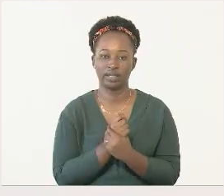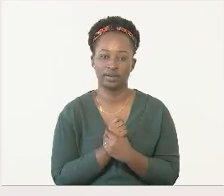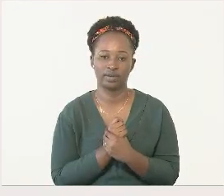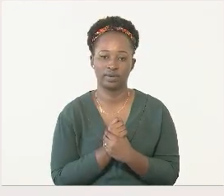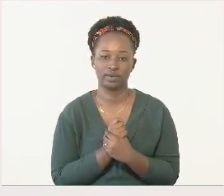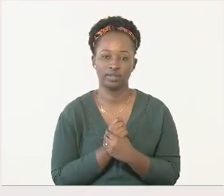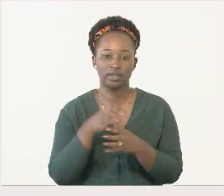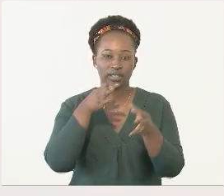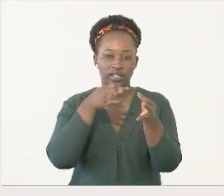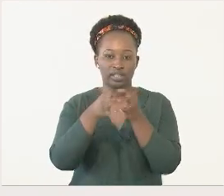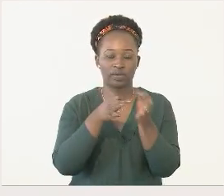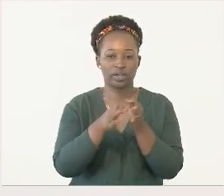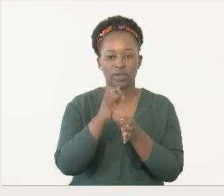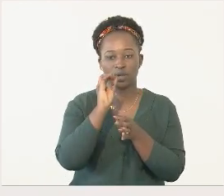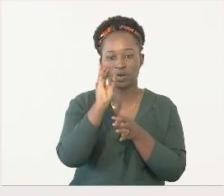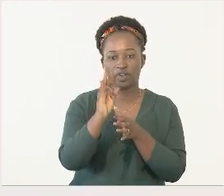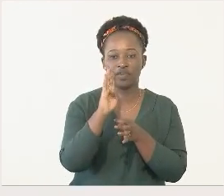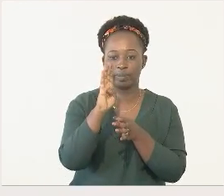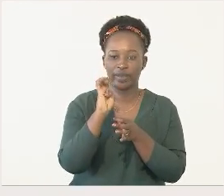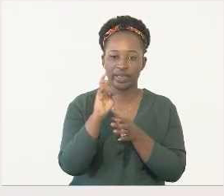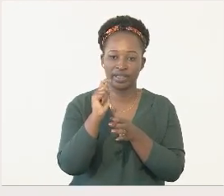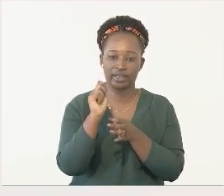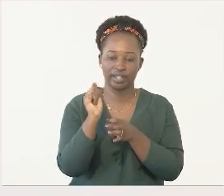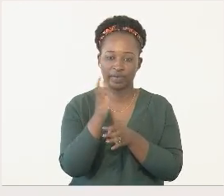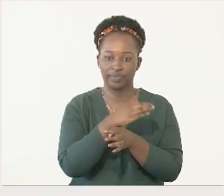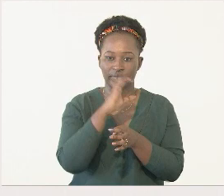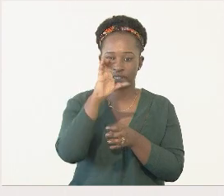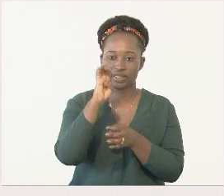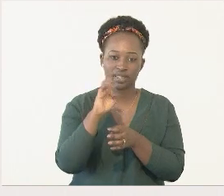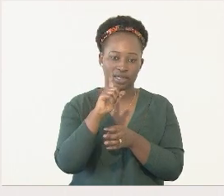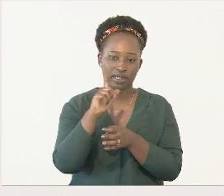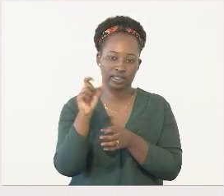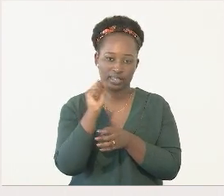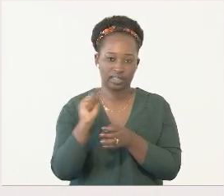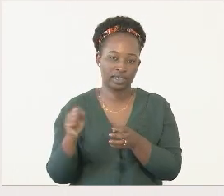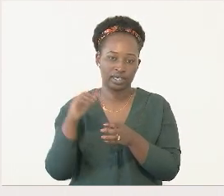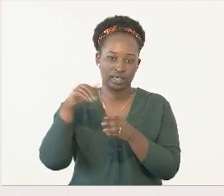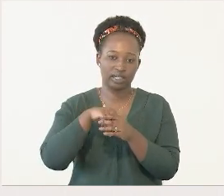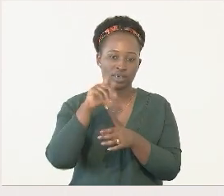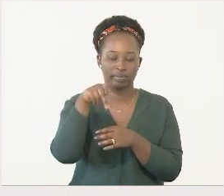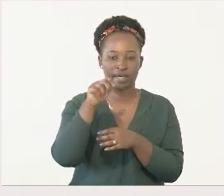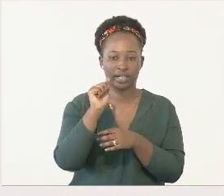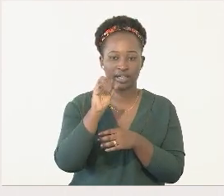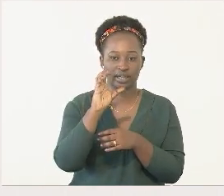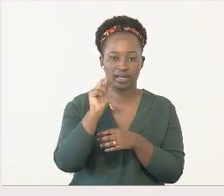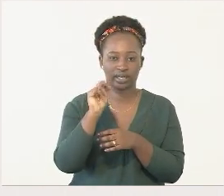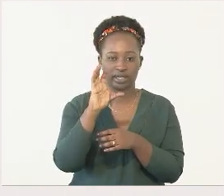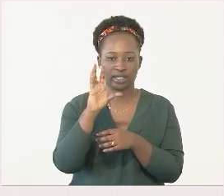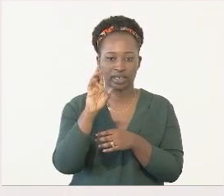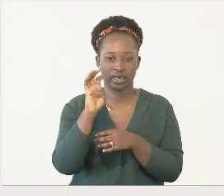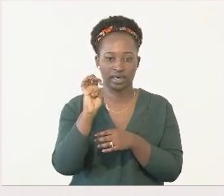the destruction of beta cells of the pancreas results in a dash. We have type 1 diabetes, which